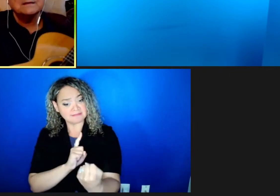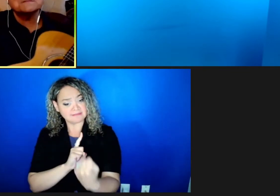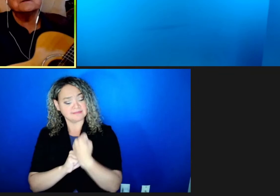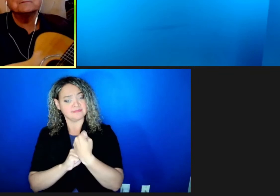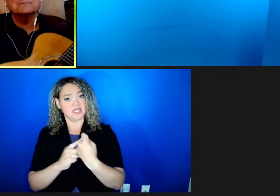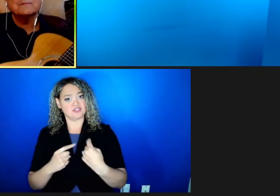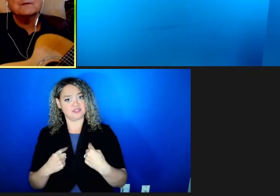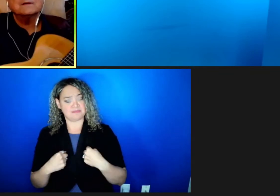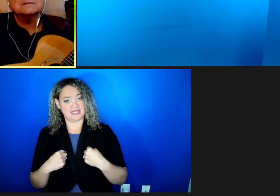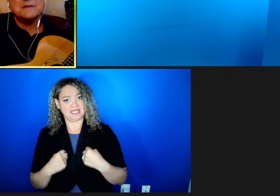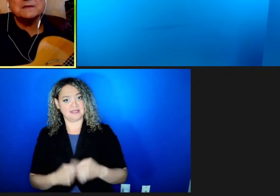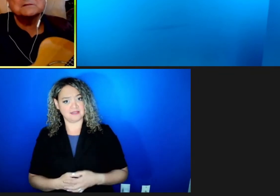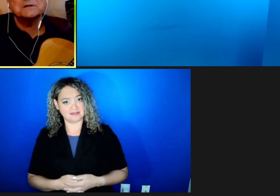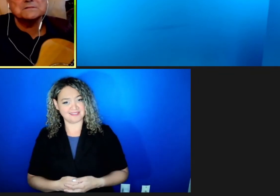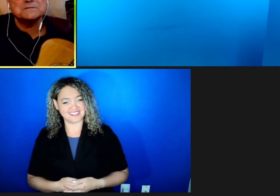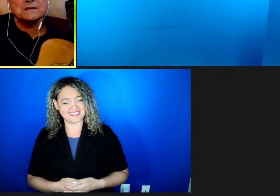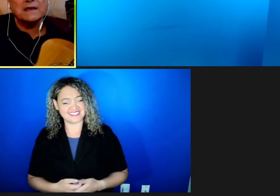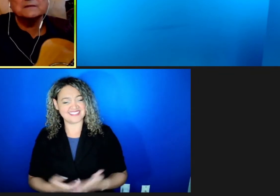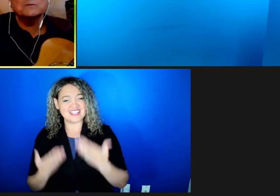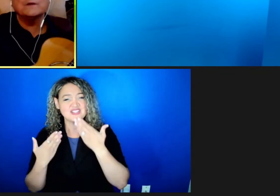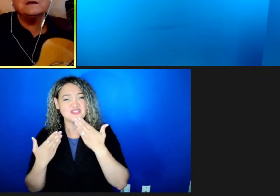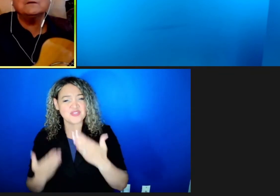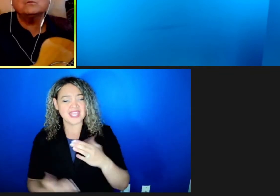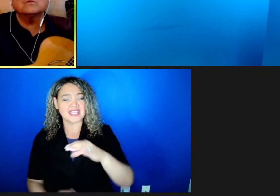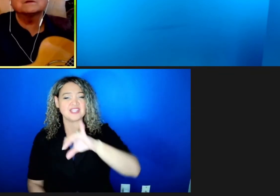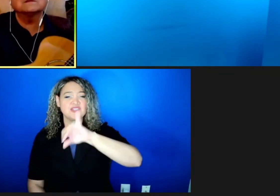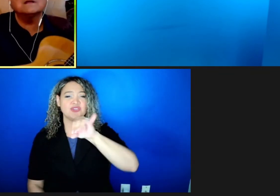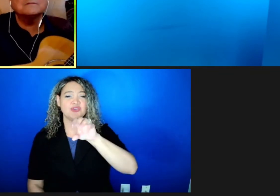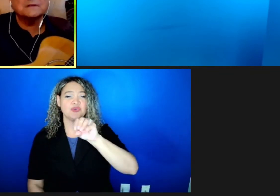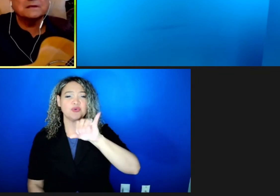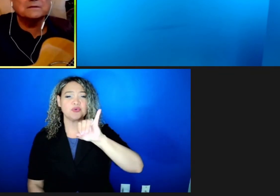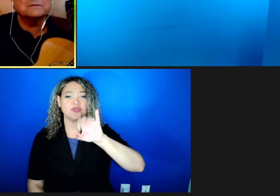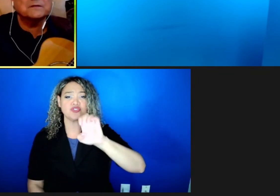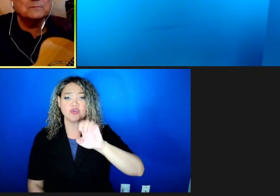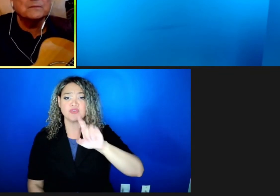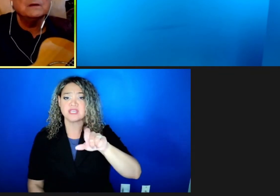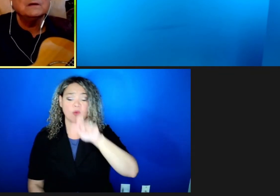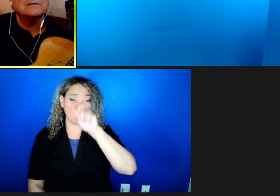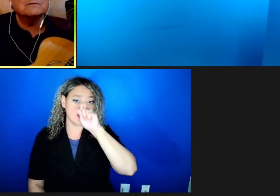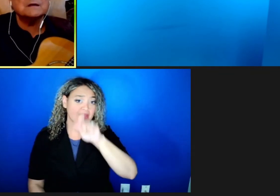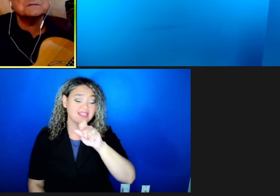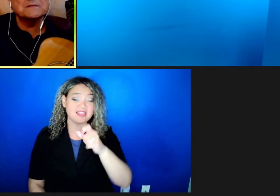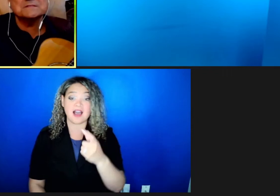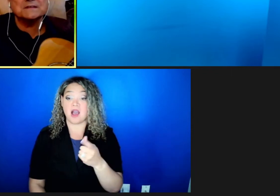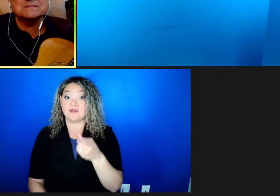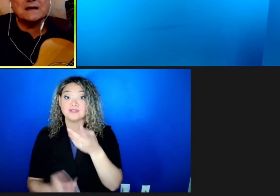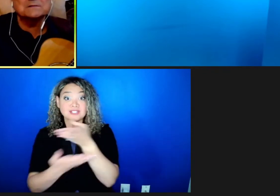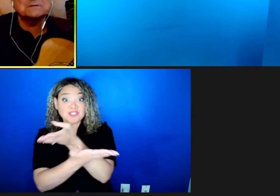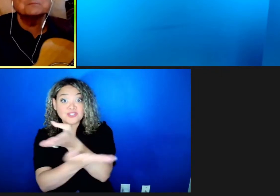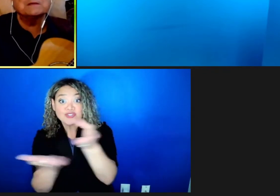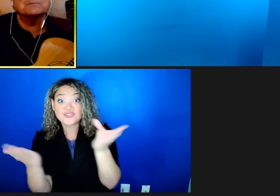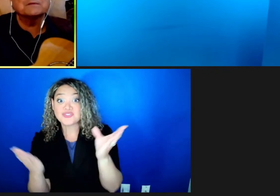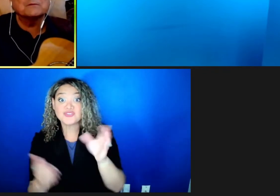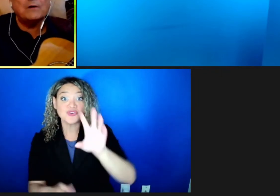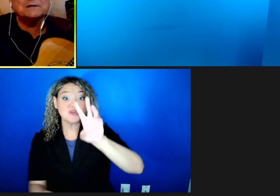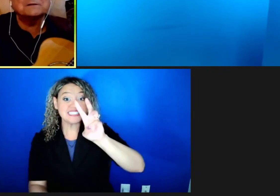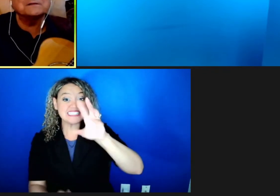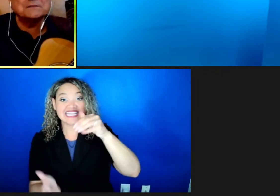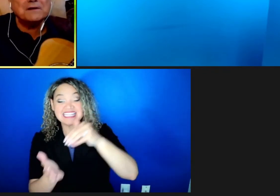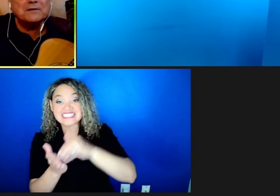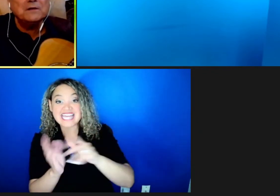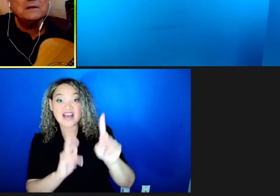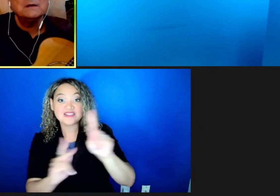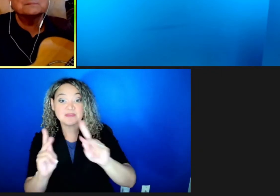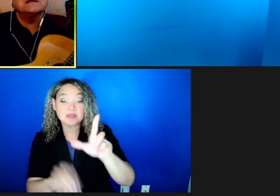Yes. So, thank you, Josie. And absolutely. We would love to hear from the rest of you 6,000 people that watch